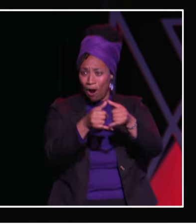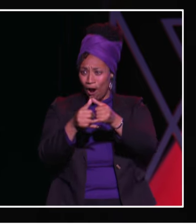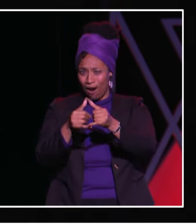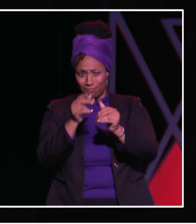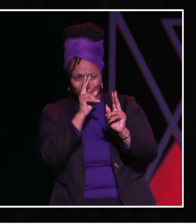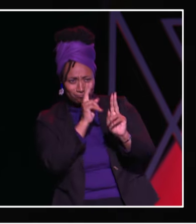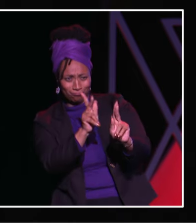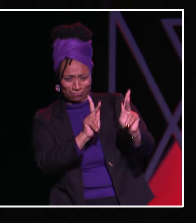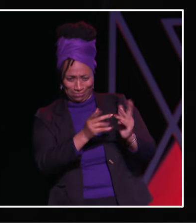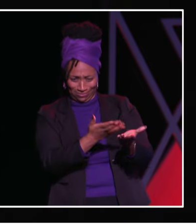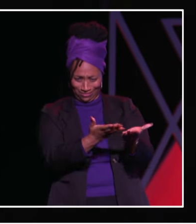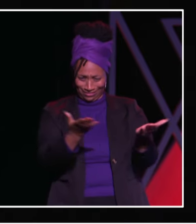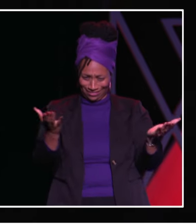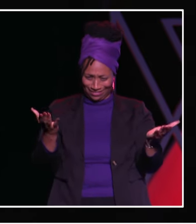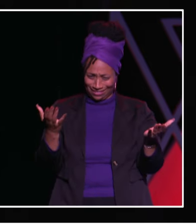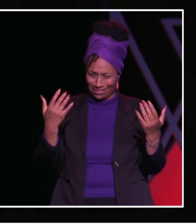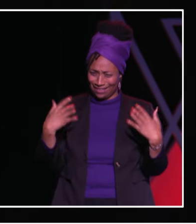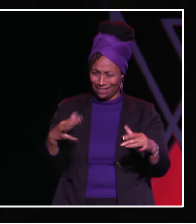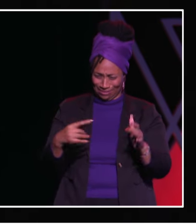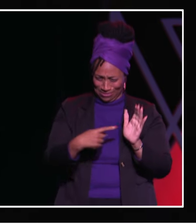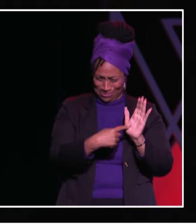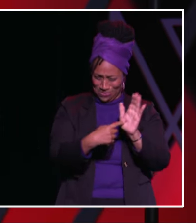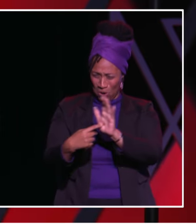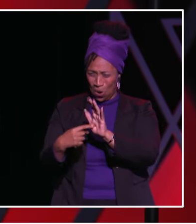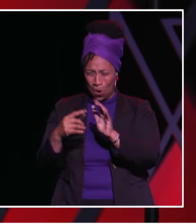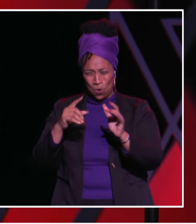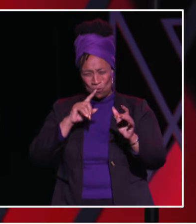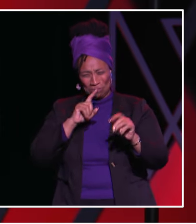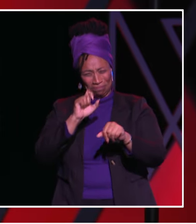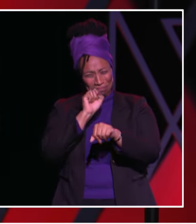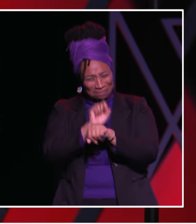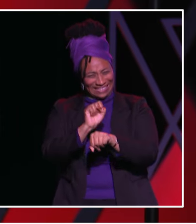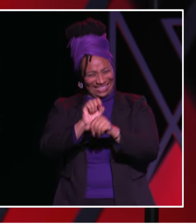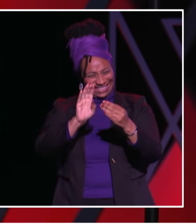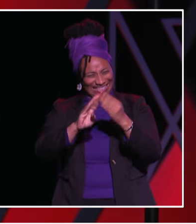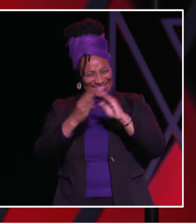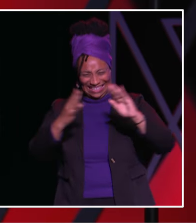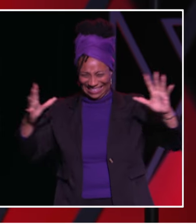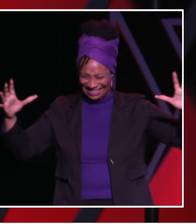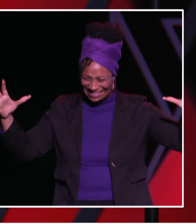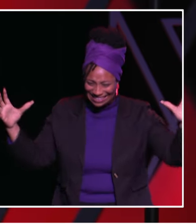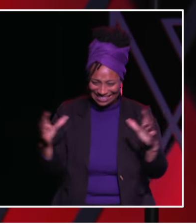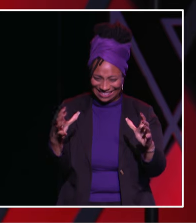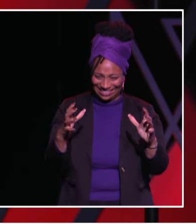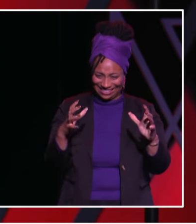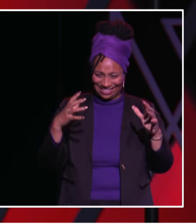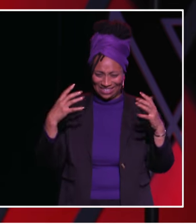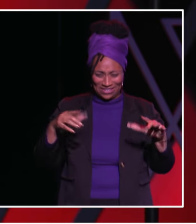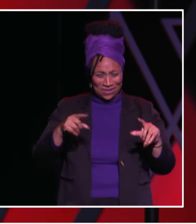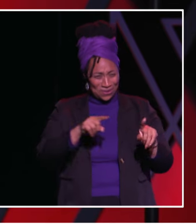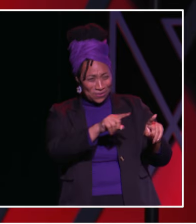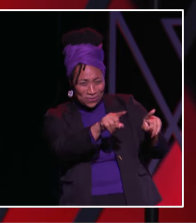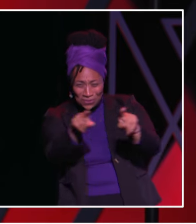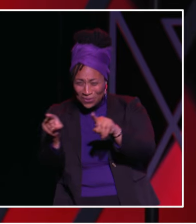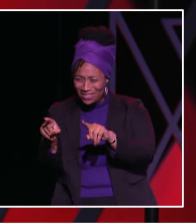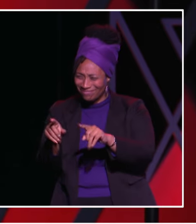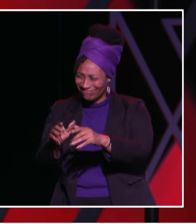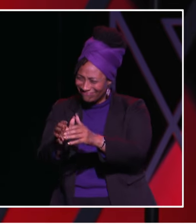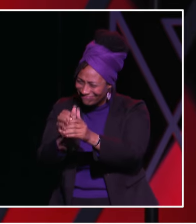year's nominees, congratulations. Each and every one of you are winners. Can we give every nominee a round of